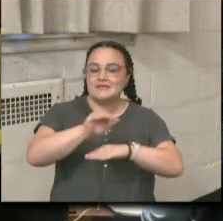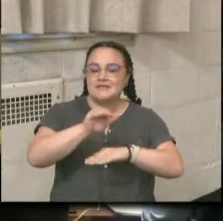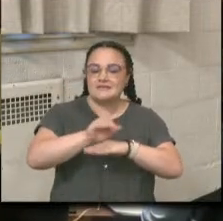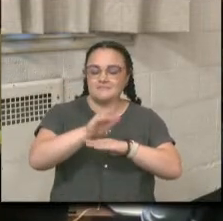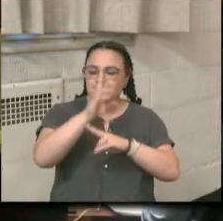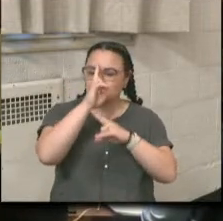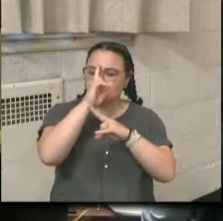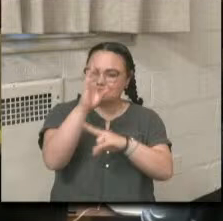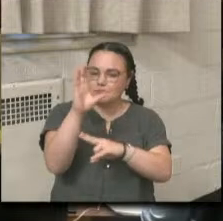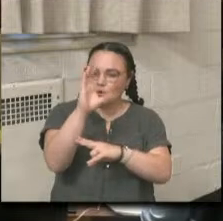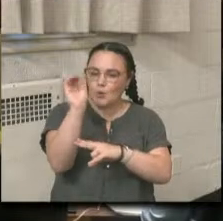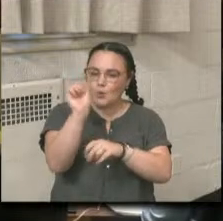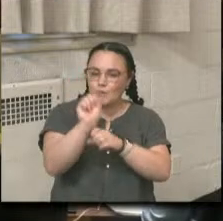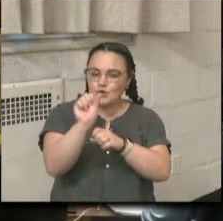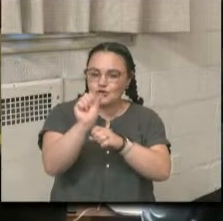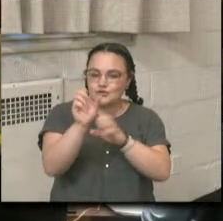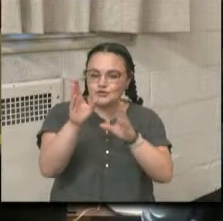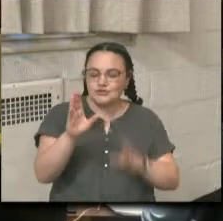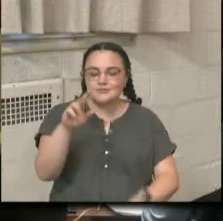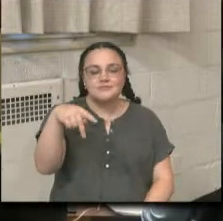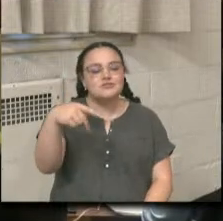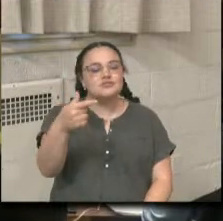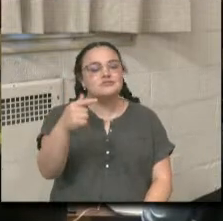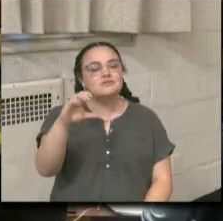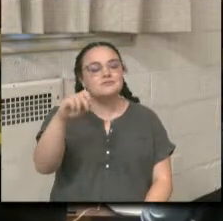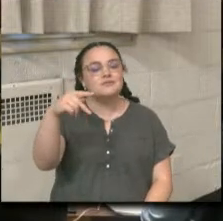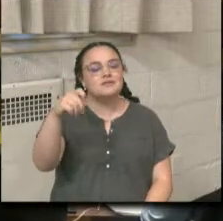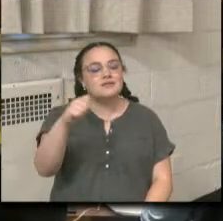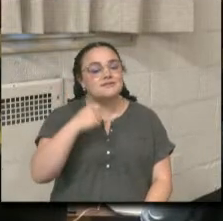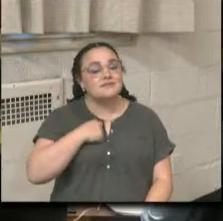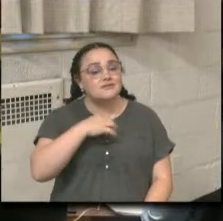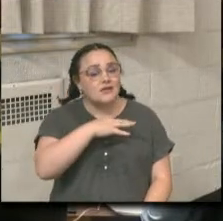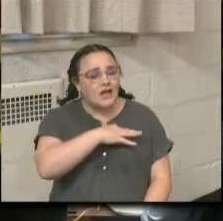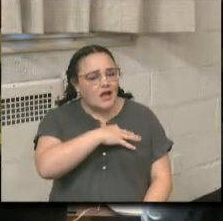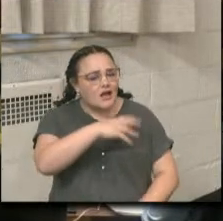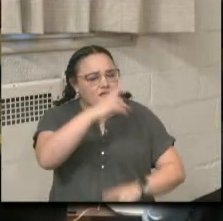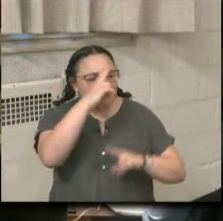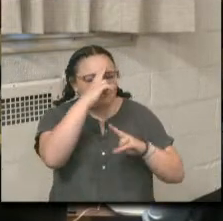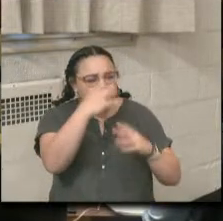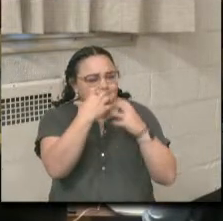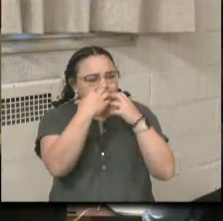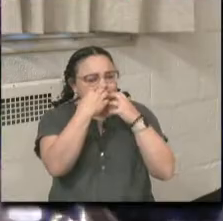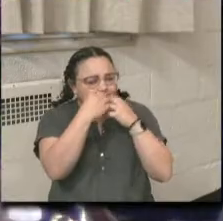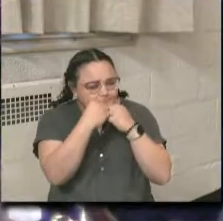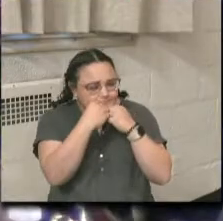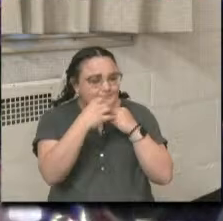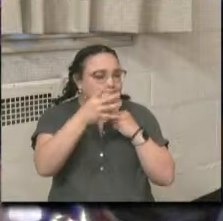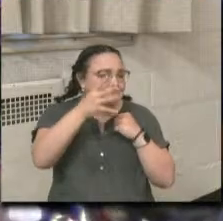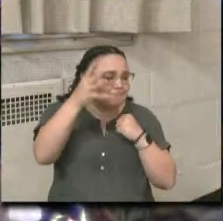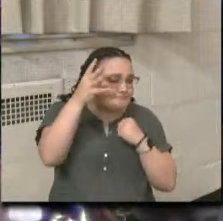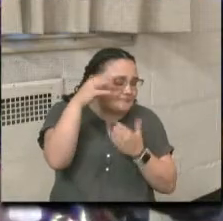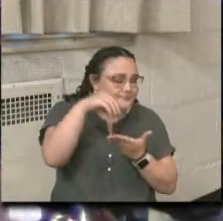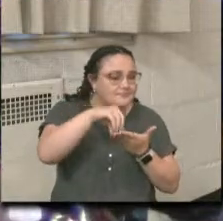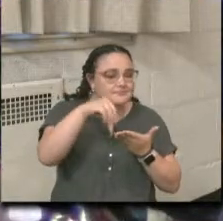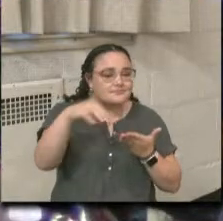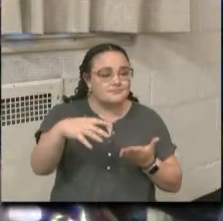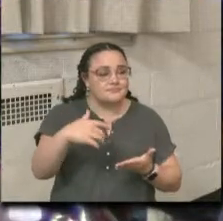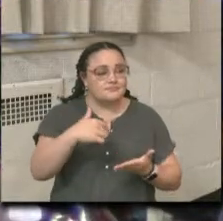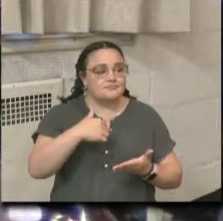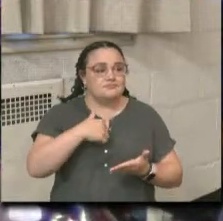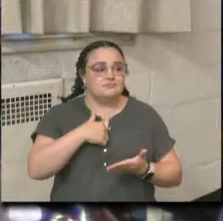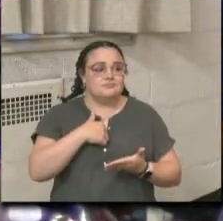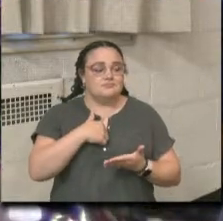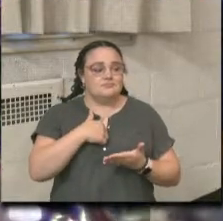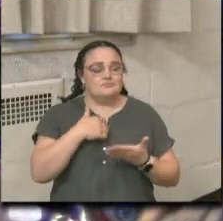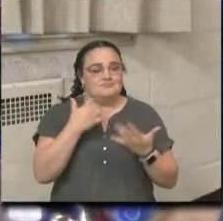distinguished colleagues, PGCPS staff, esteemed parents, and beloved students. As my term comes to